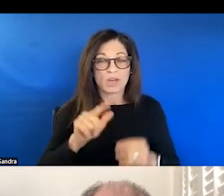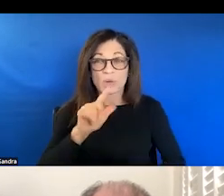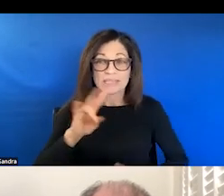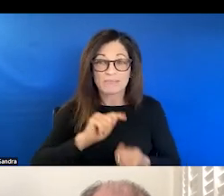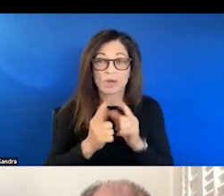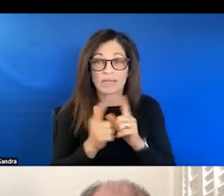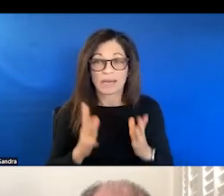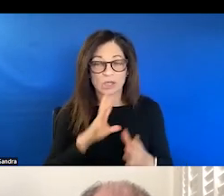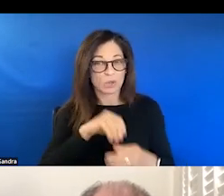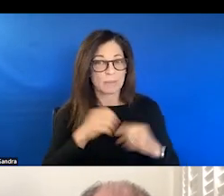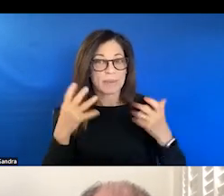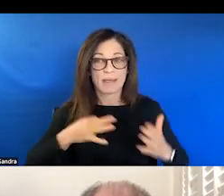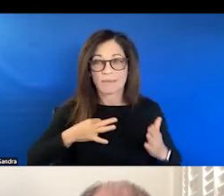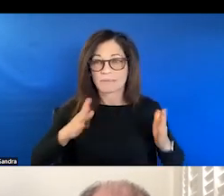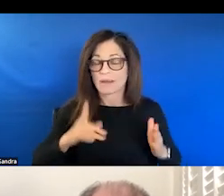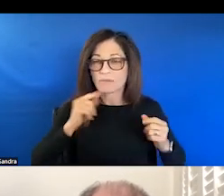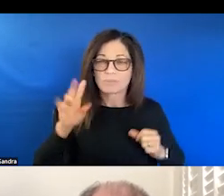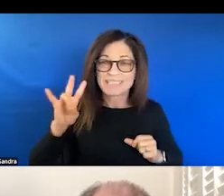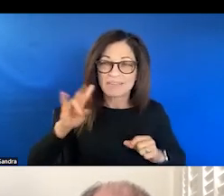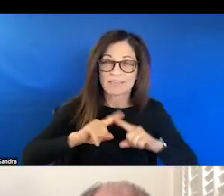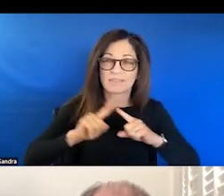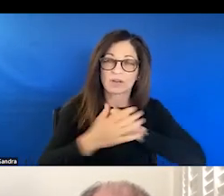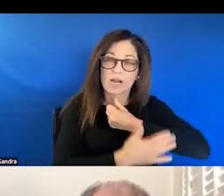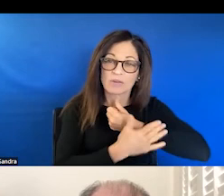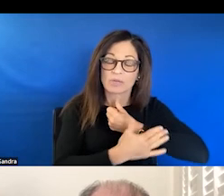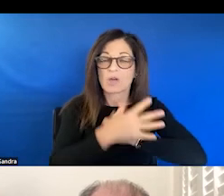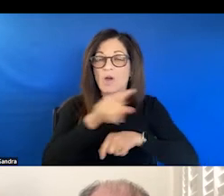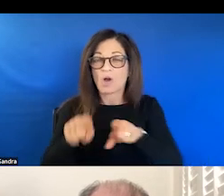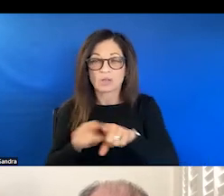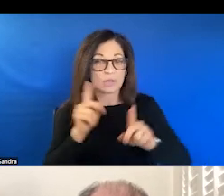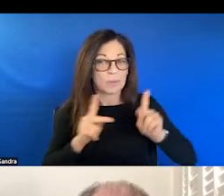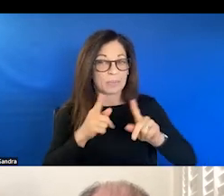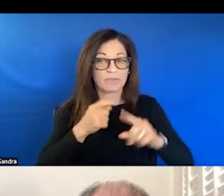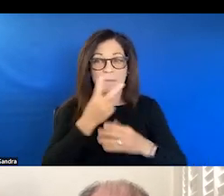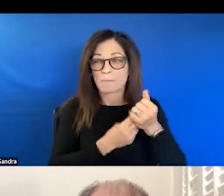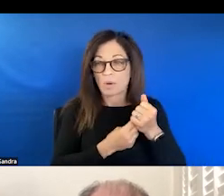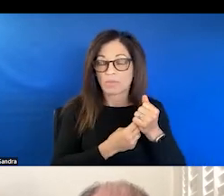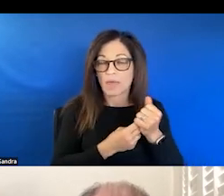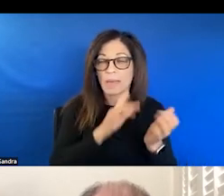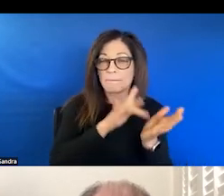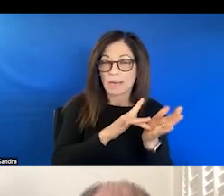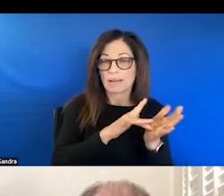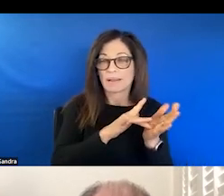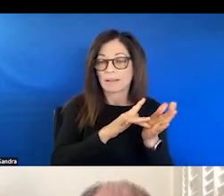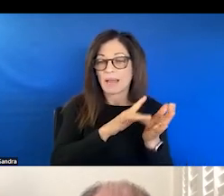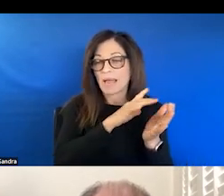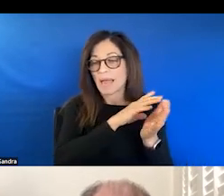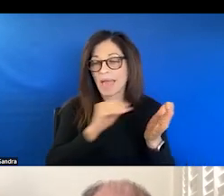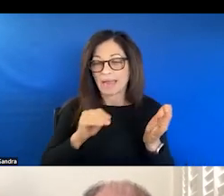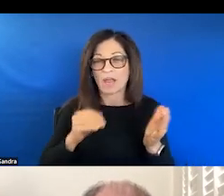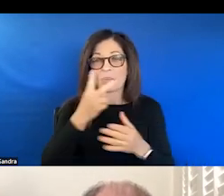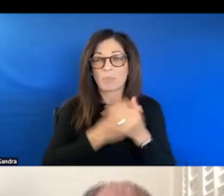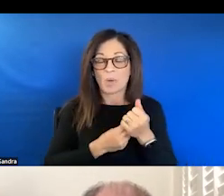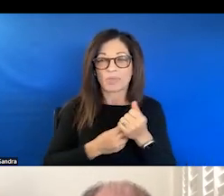many volunteers from 7 different countries, in addition to the people from both the middle and both coasts of the United